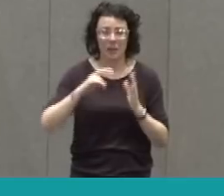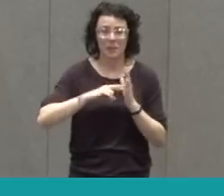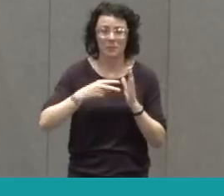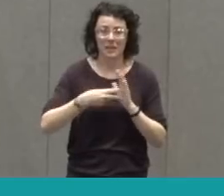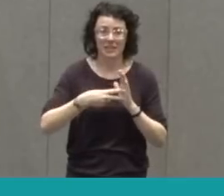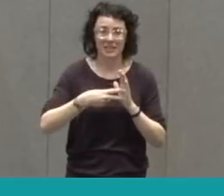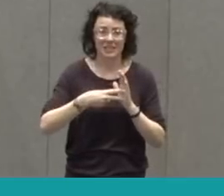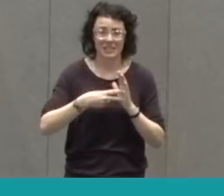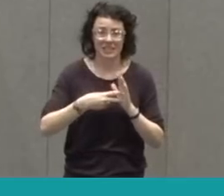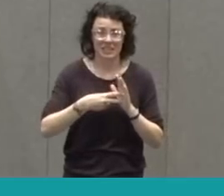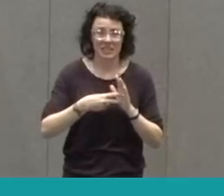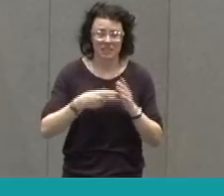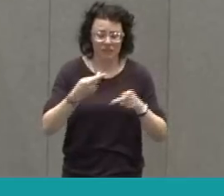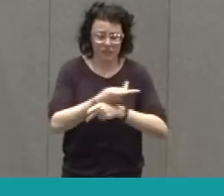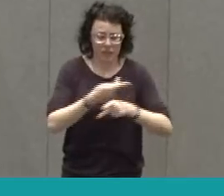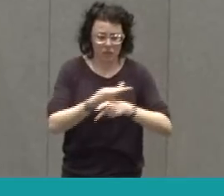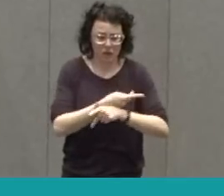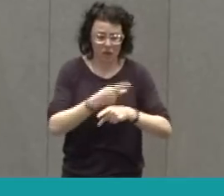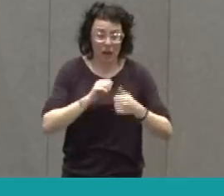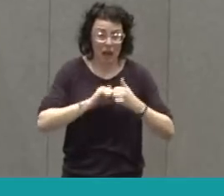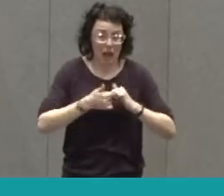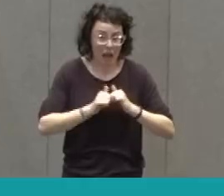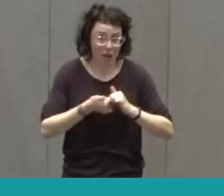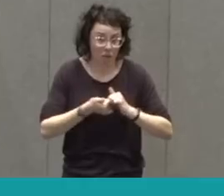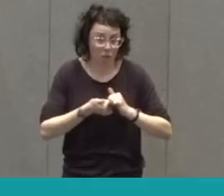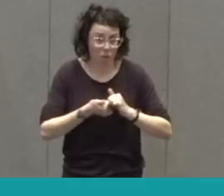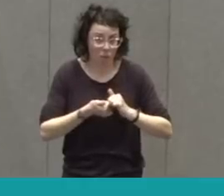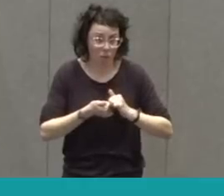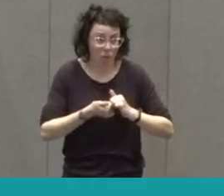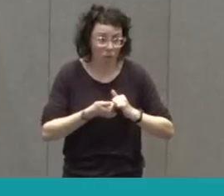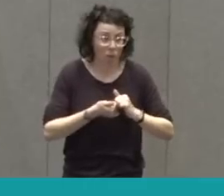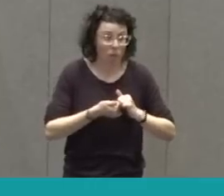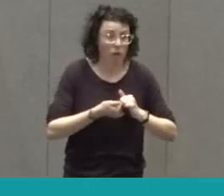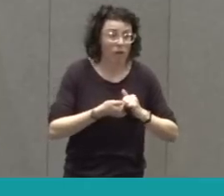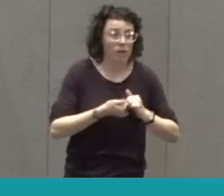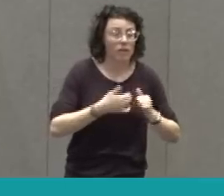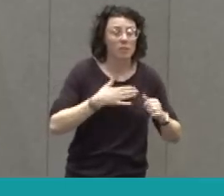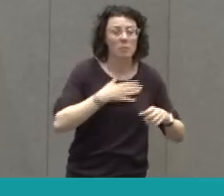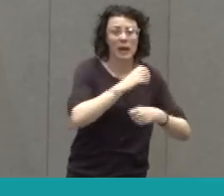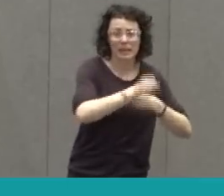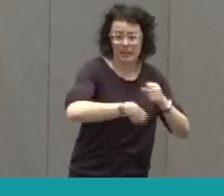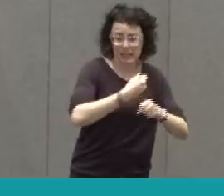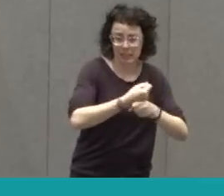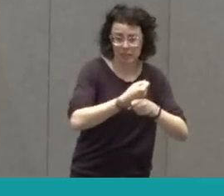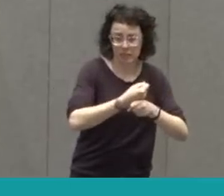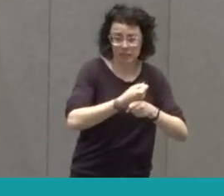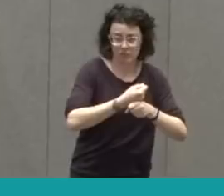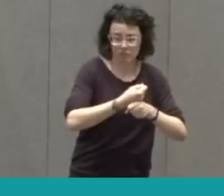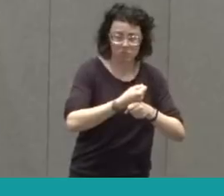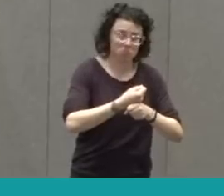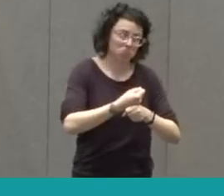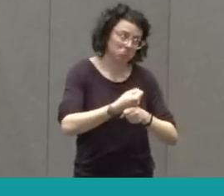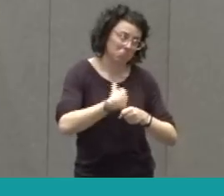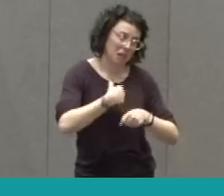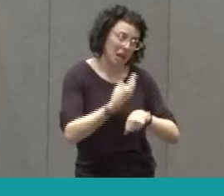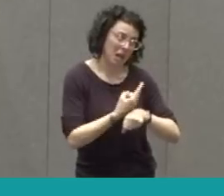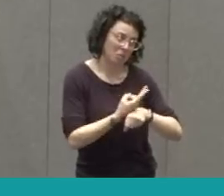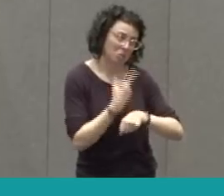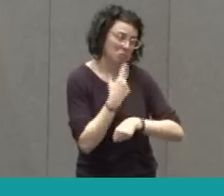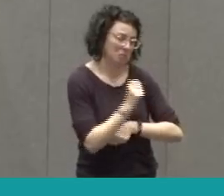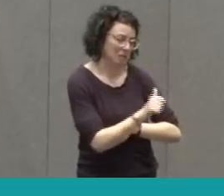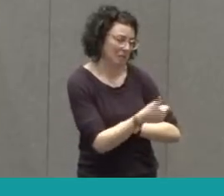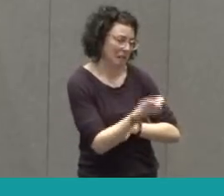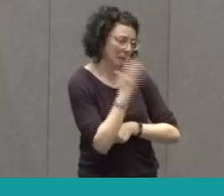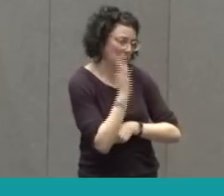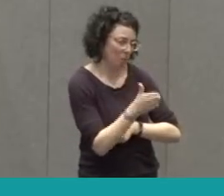I'm going to use 10 to make it easy on myself. My 10 years. I'm going, since I'm figuring out the days,